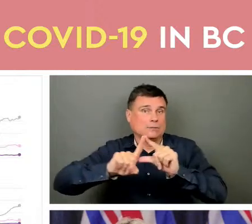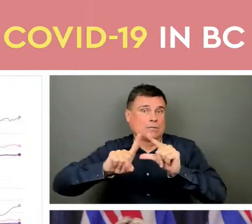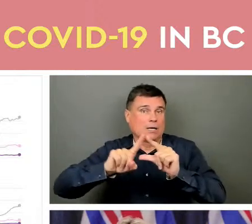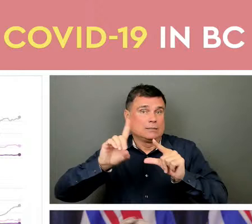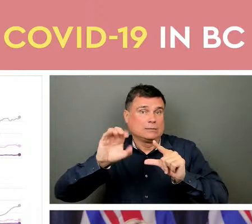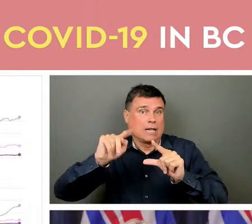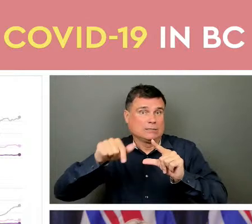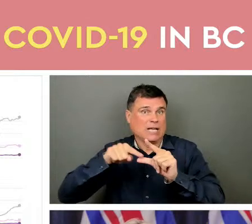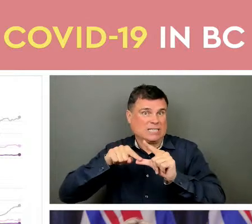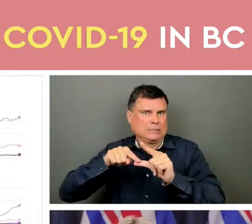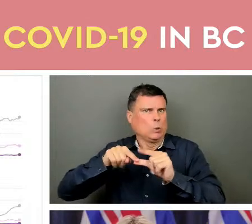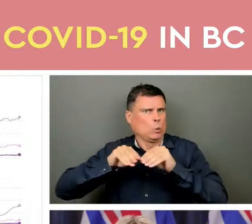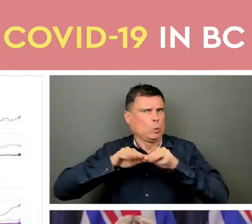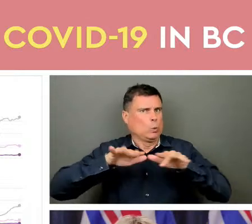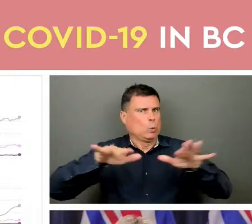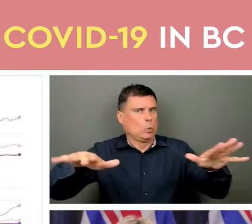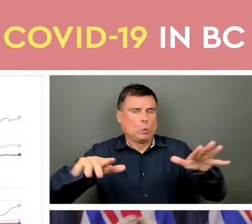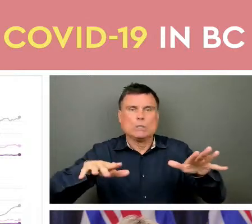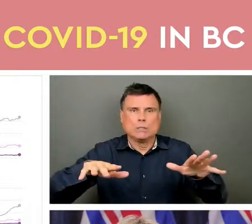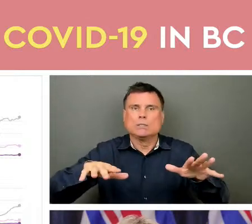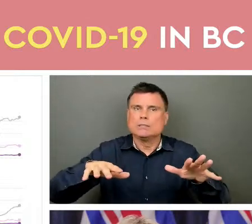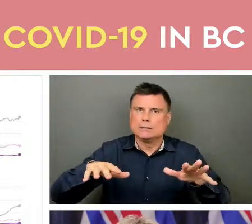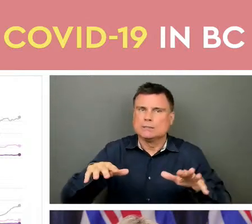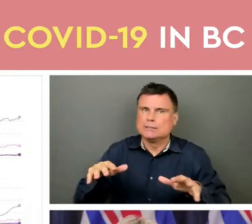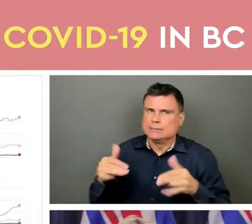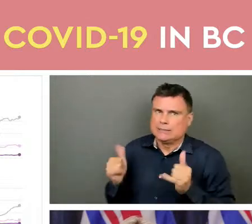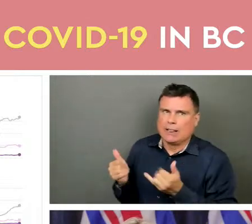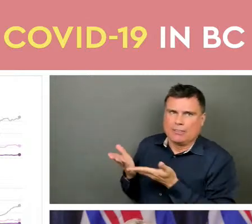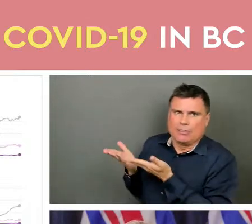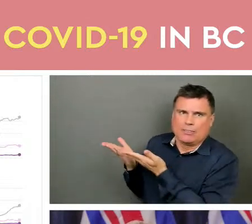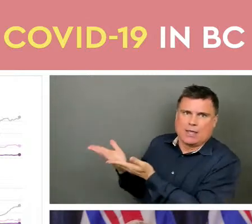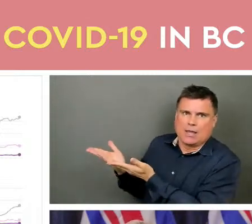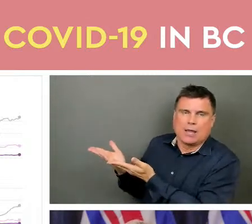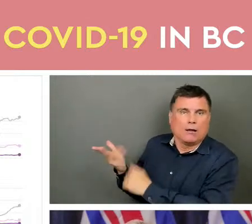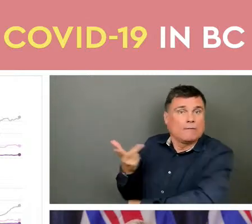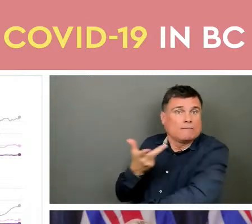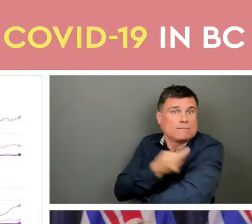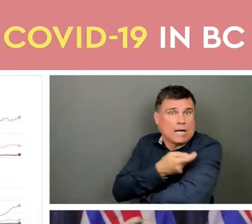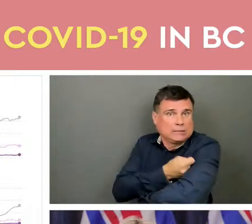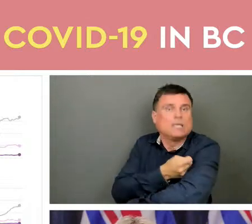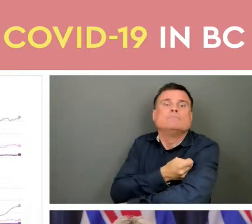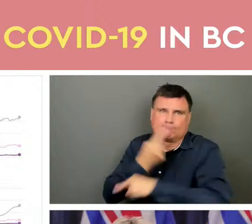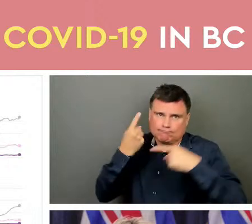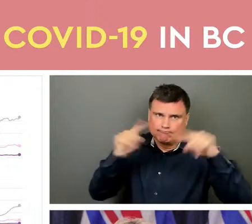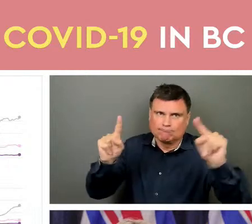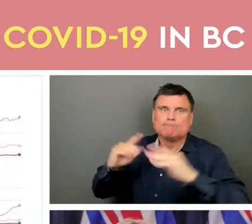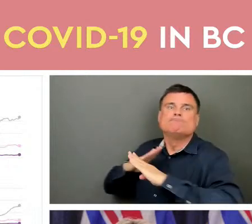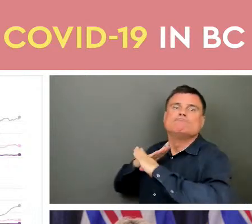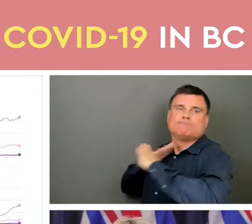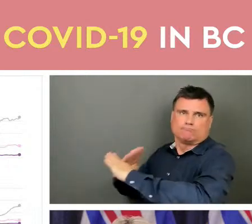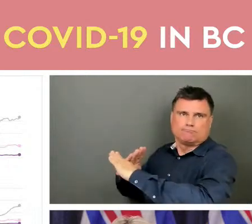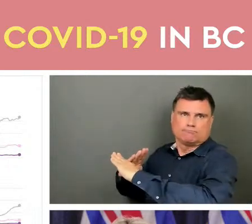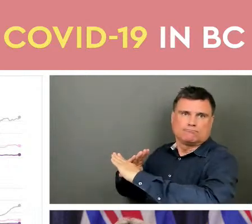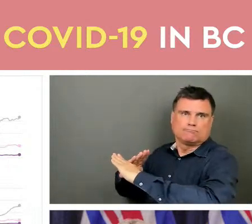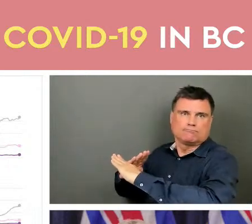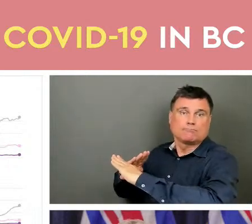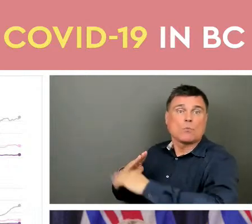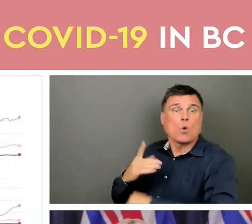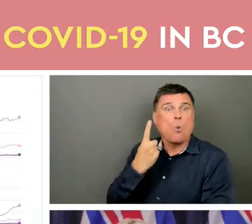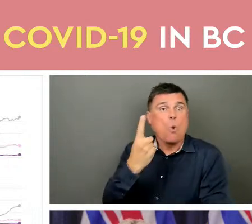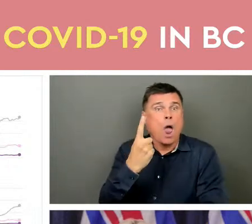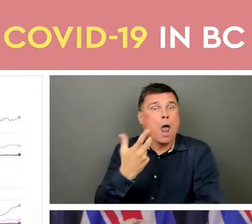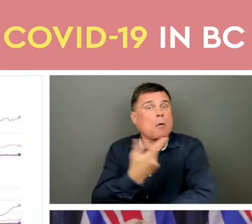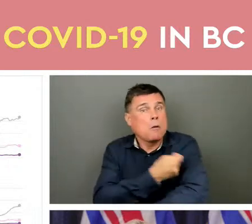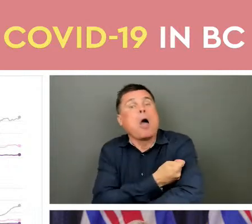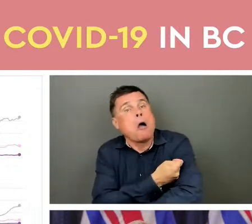time, that these vaccines, particularly after two doses, are very protective. Protective after a single dose across the